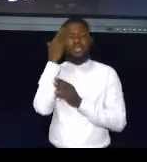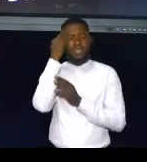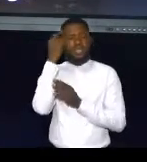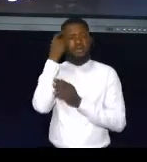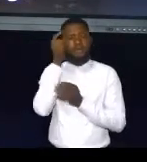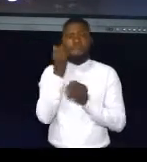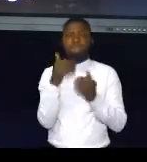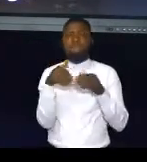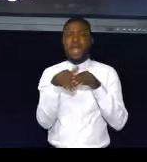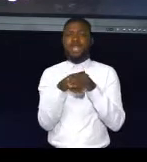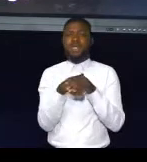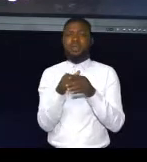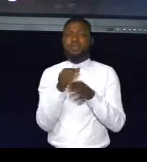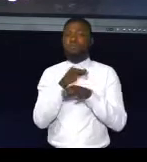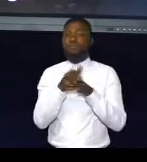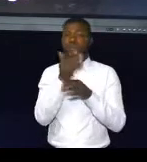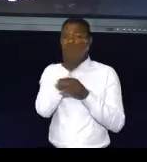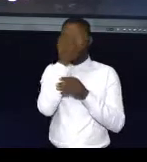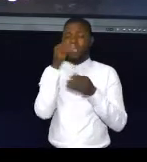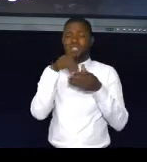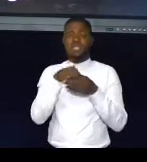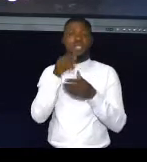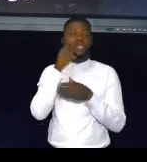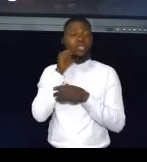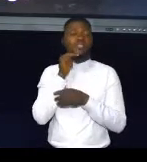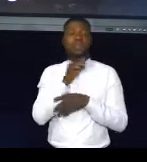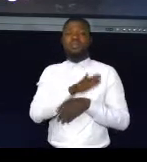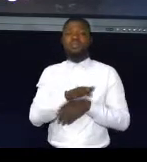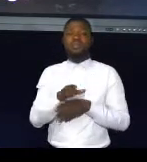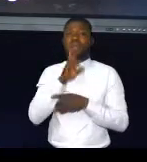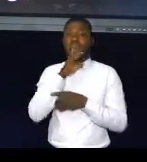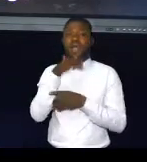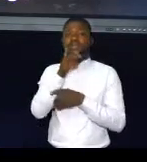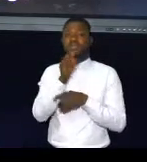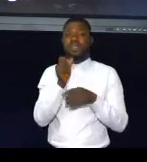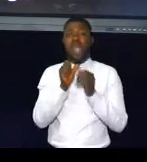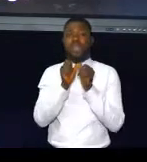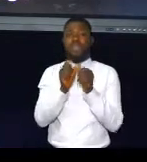main reason for marriage. Don't forget, in Nigeria,